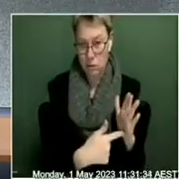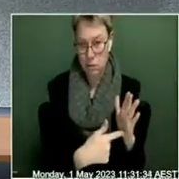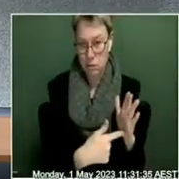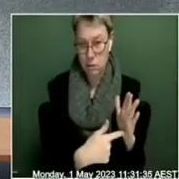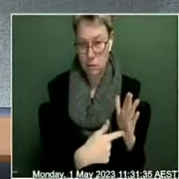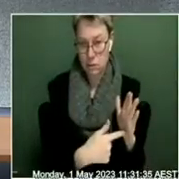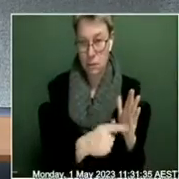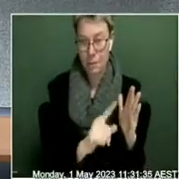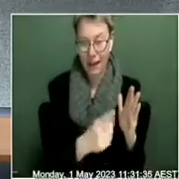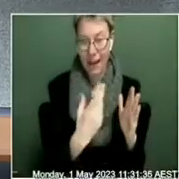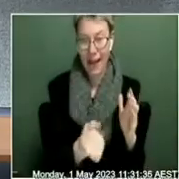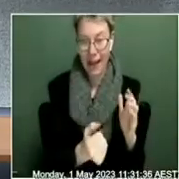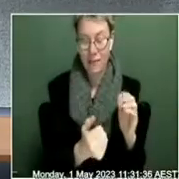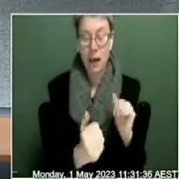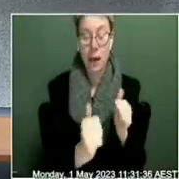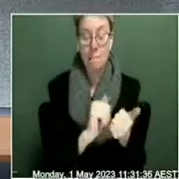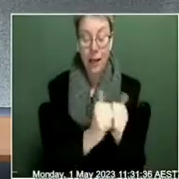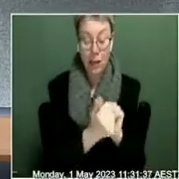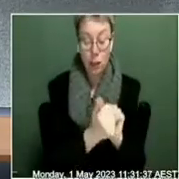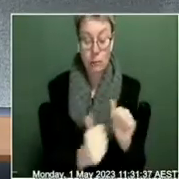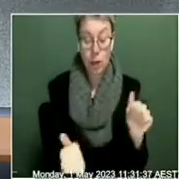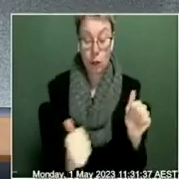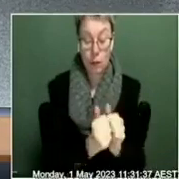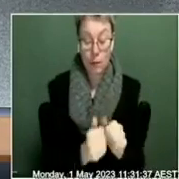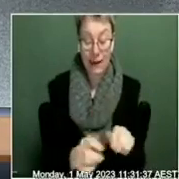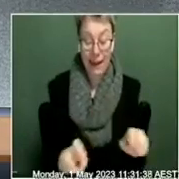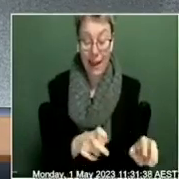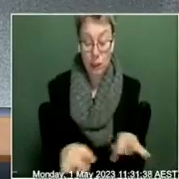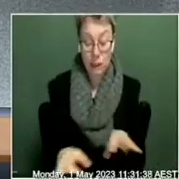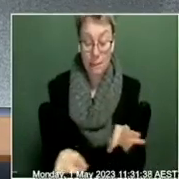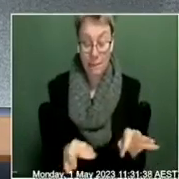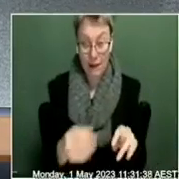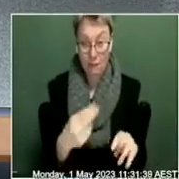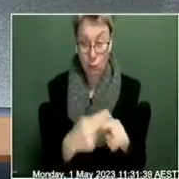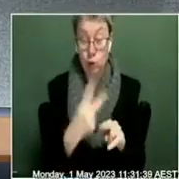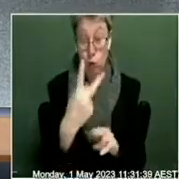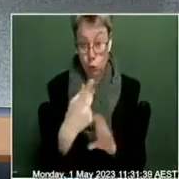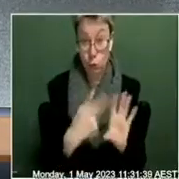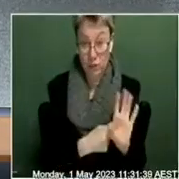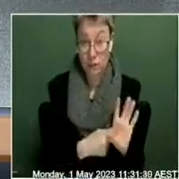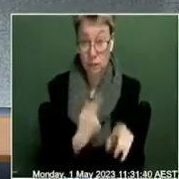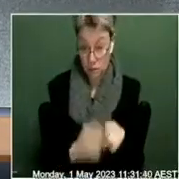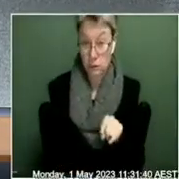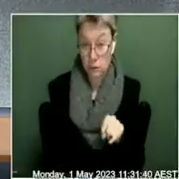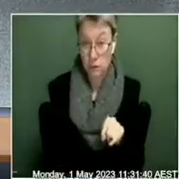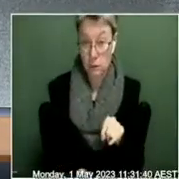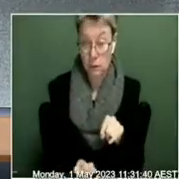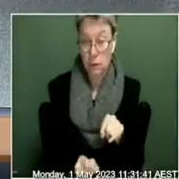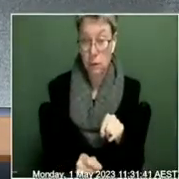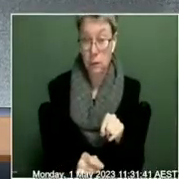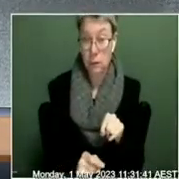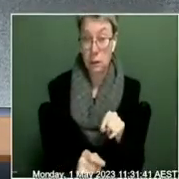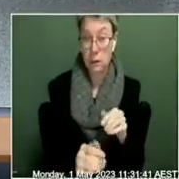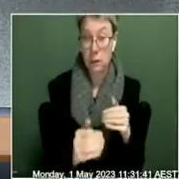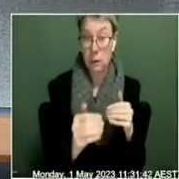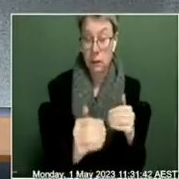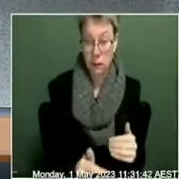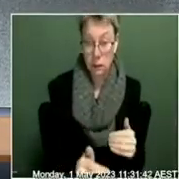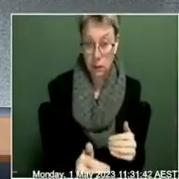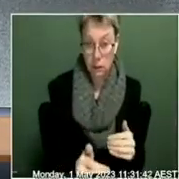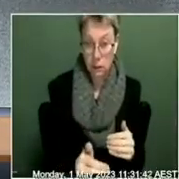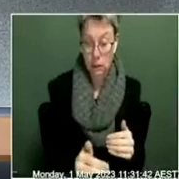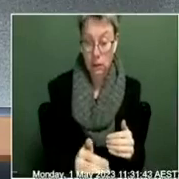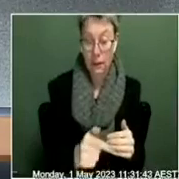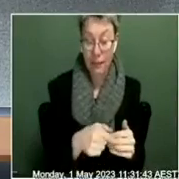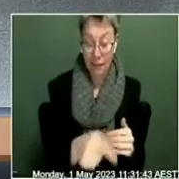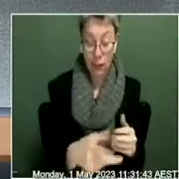then that's been developed with those forum members, so we see it as part of our commitment to self-determination.